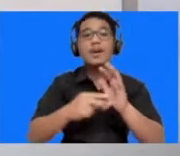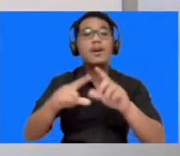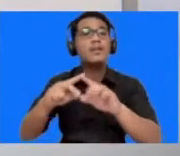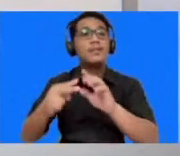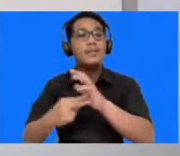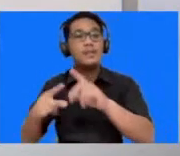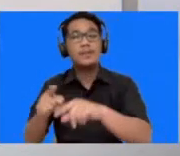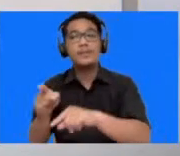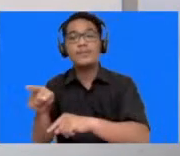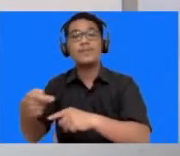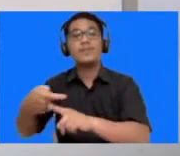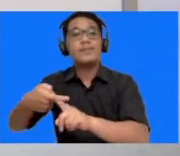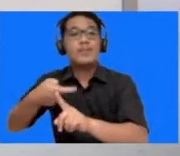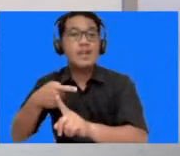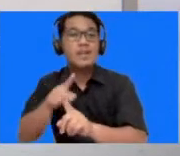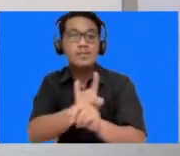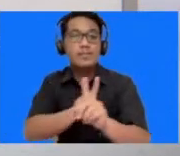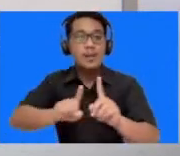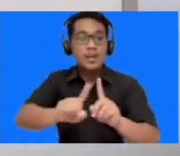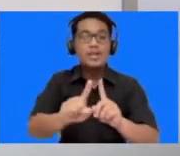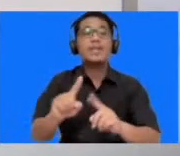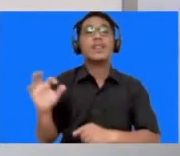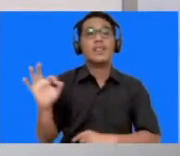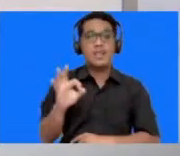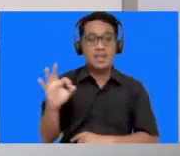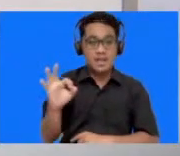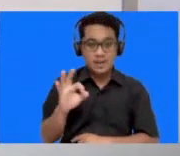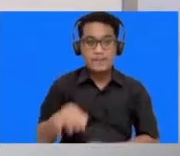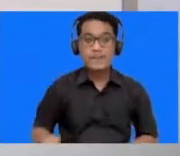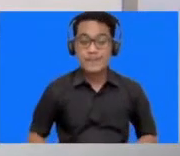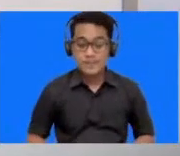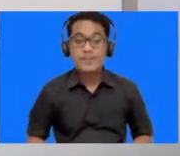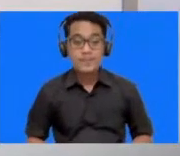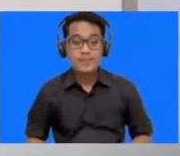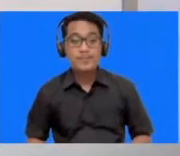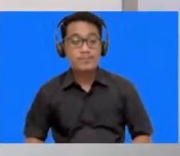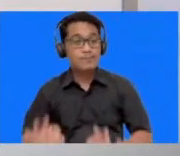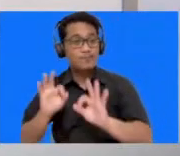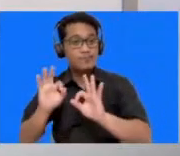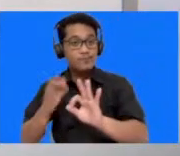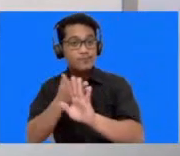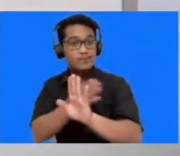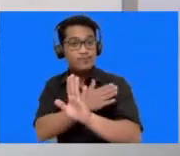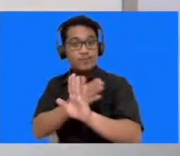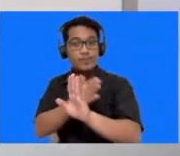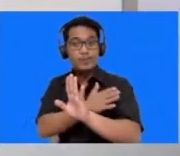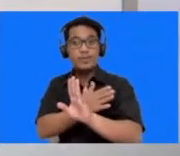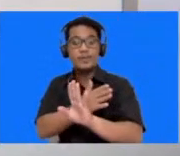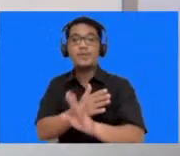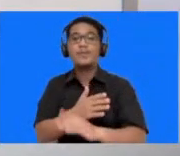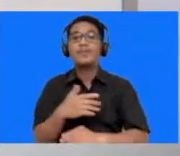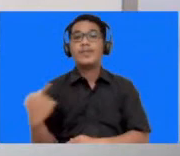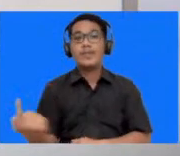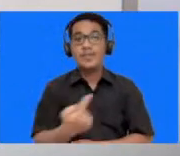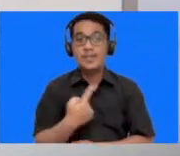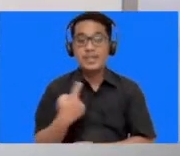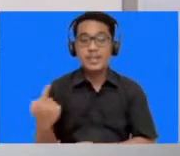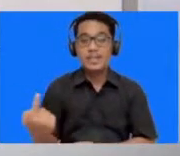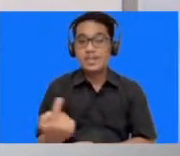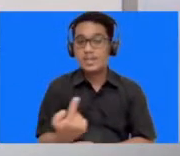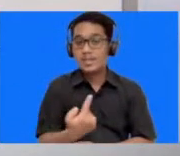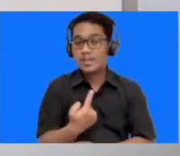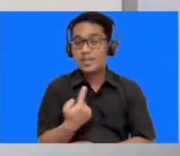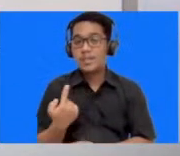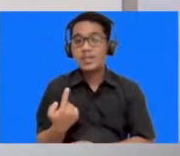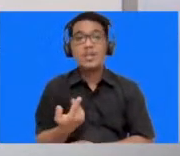Tagana representative. But before listening to the presentation, we will present to you a short video